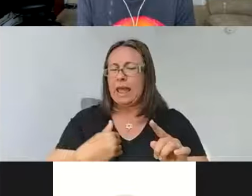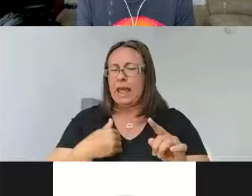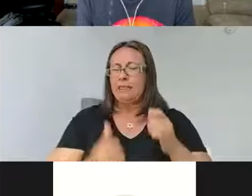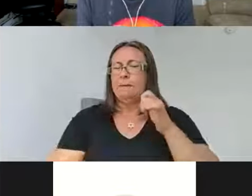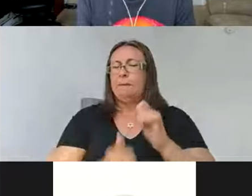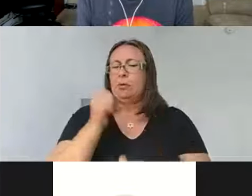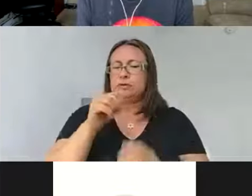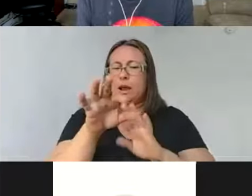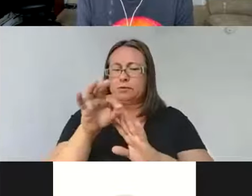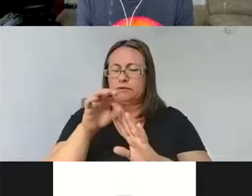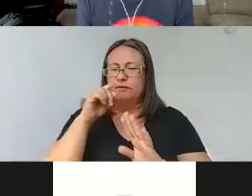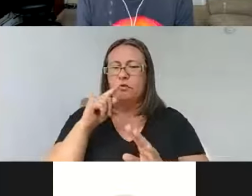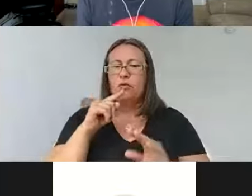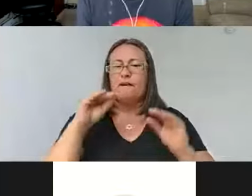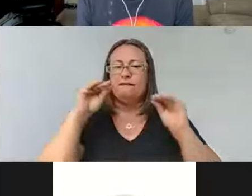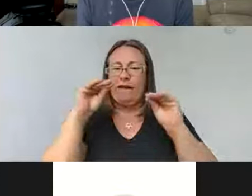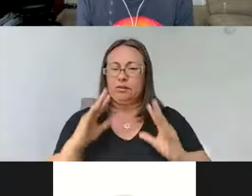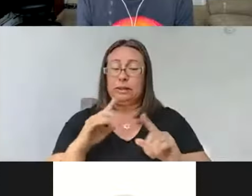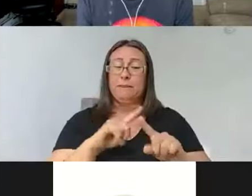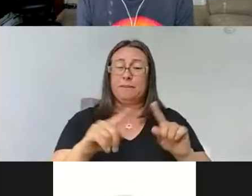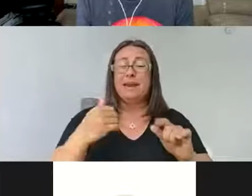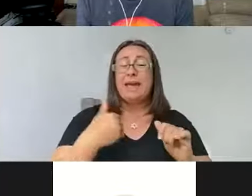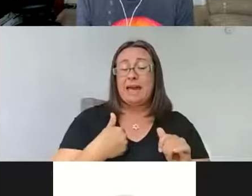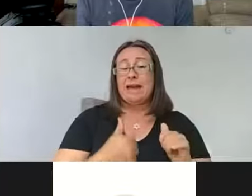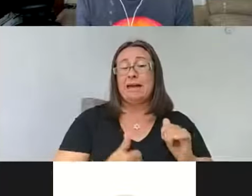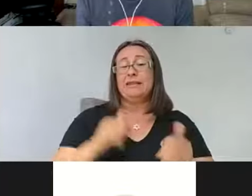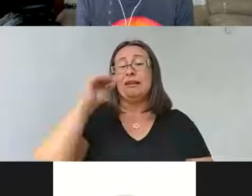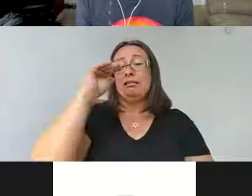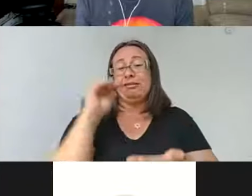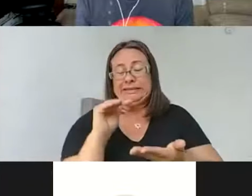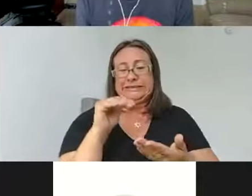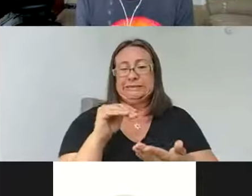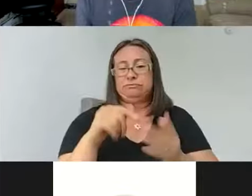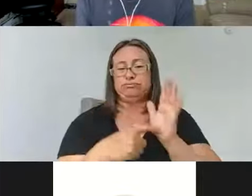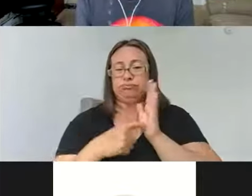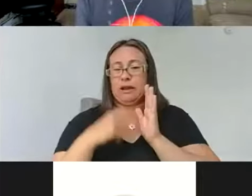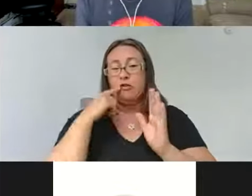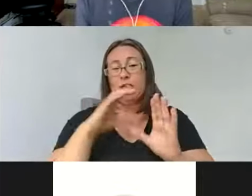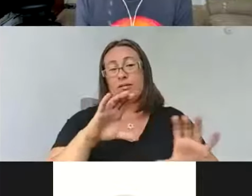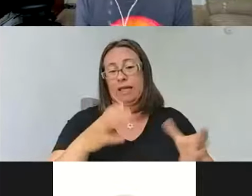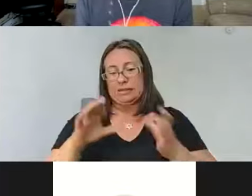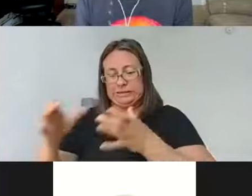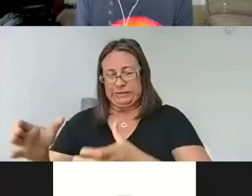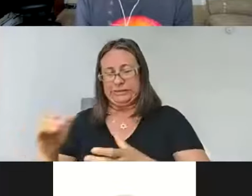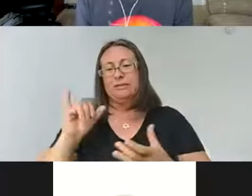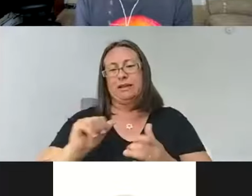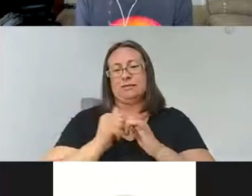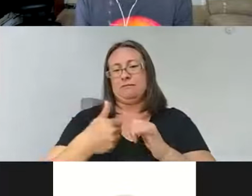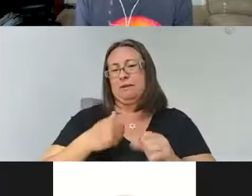but also had the fewest requirements for classes. And so, that's how I made my